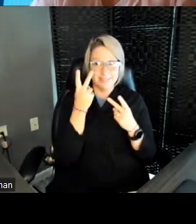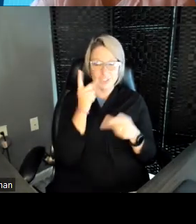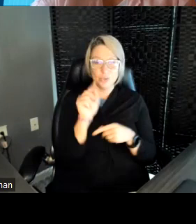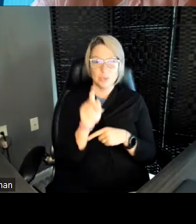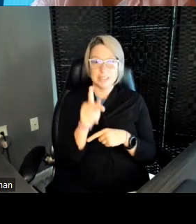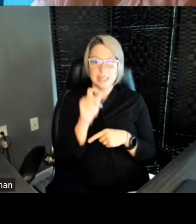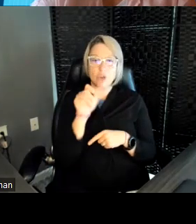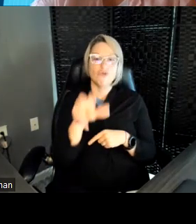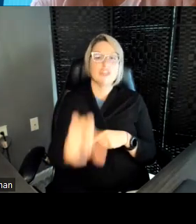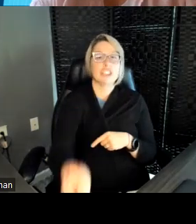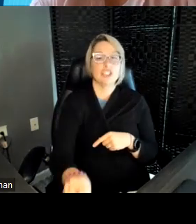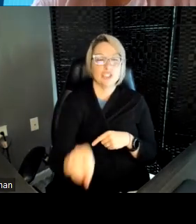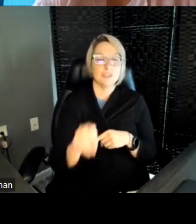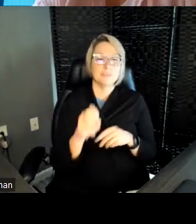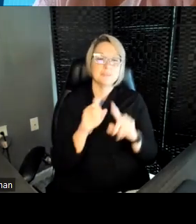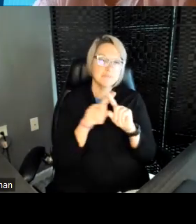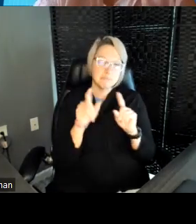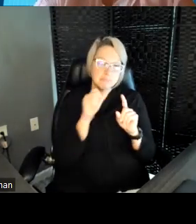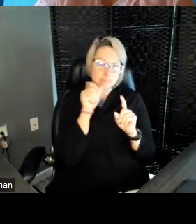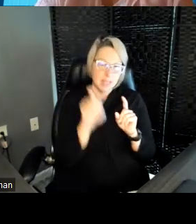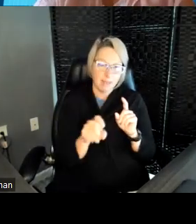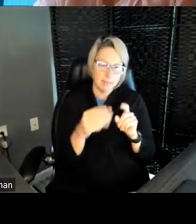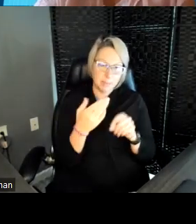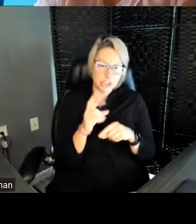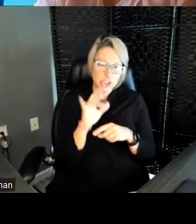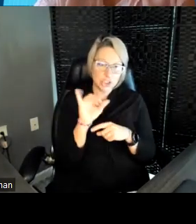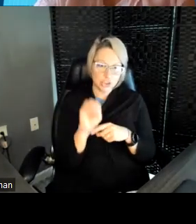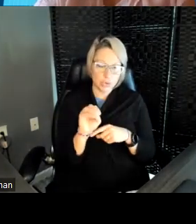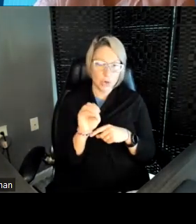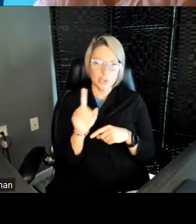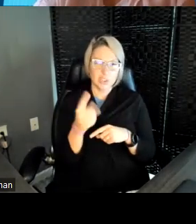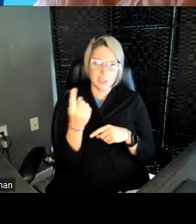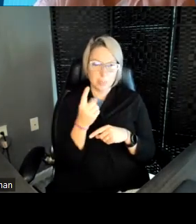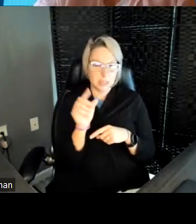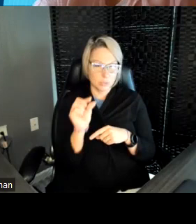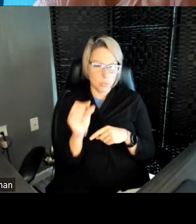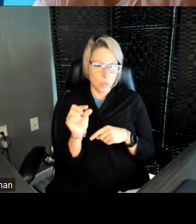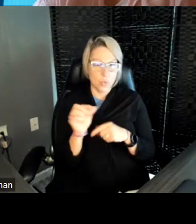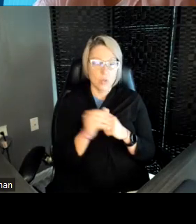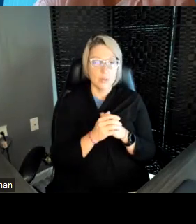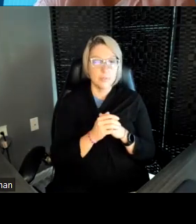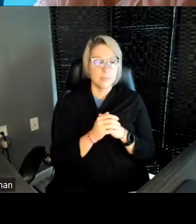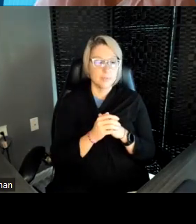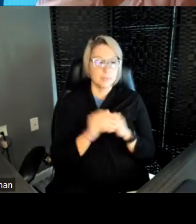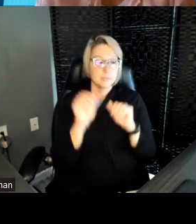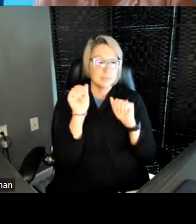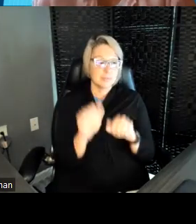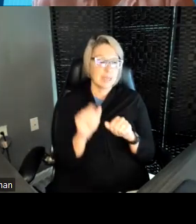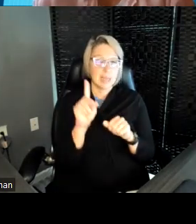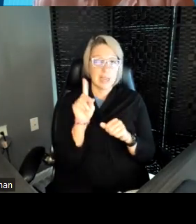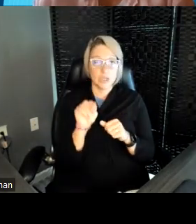task. But it doesn't have to be a Cheerio. It just has to be something little. You can do a cake decorating